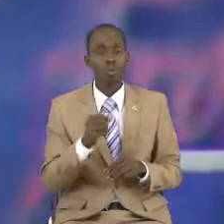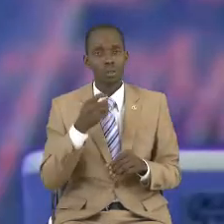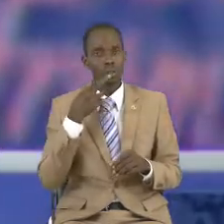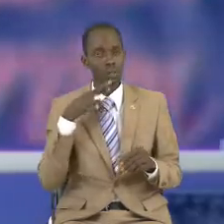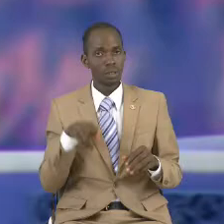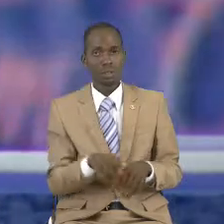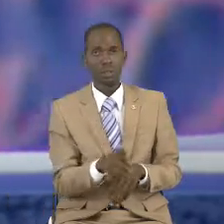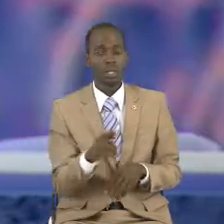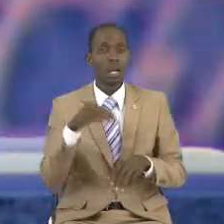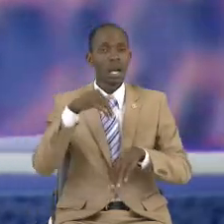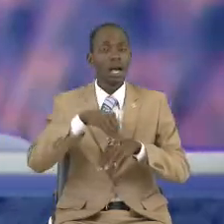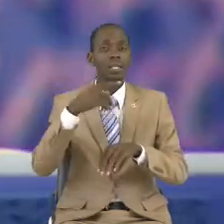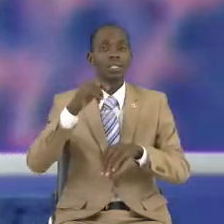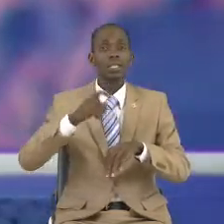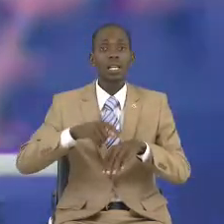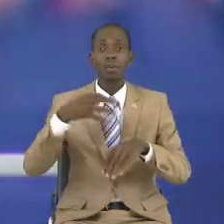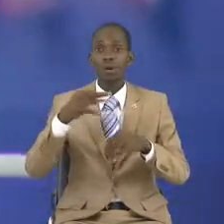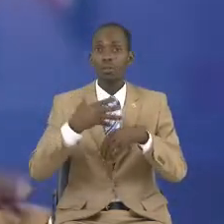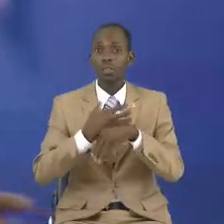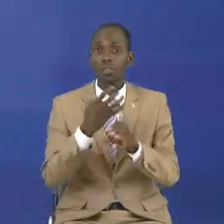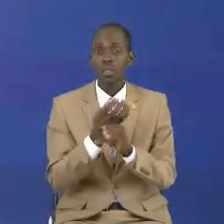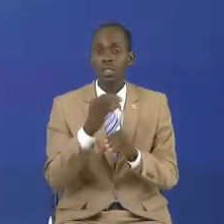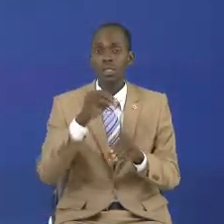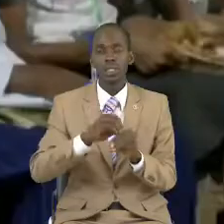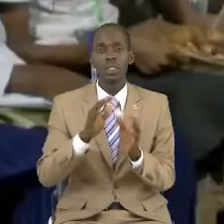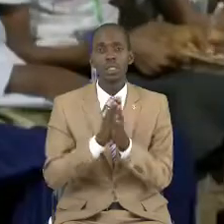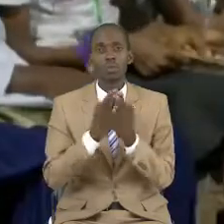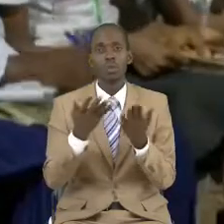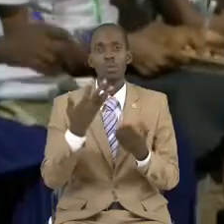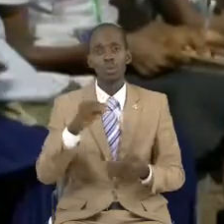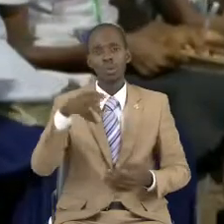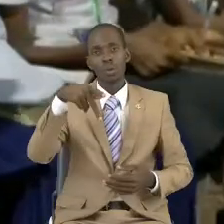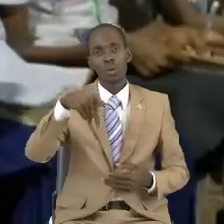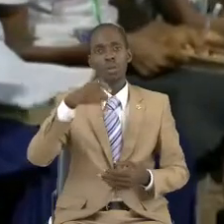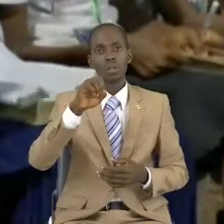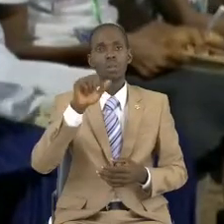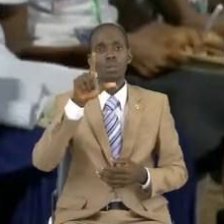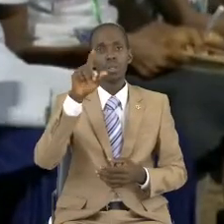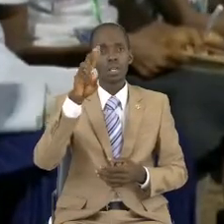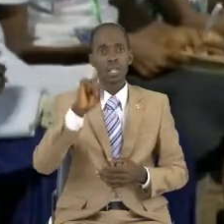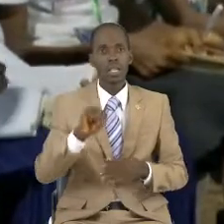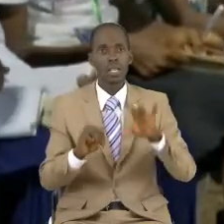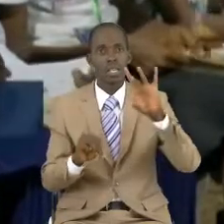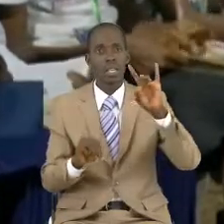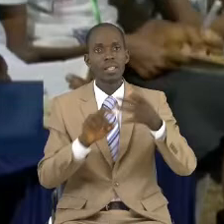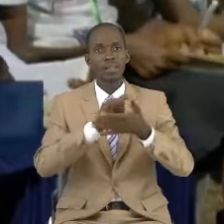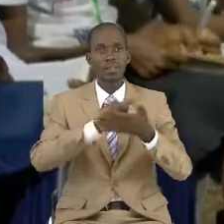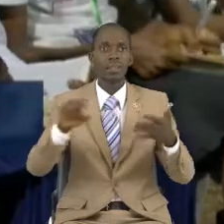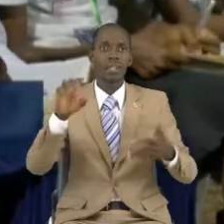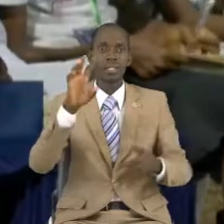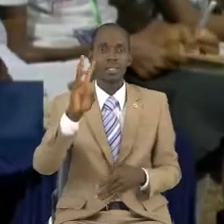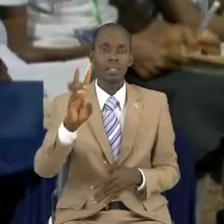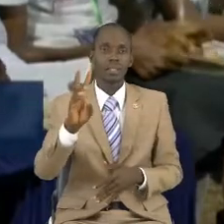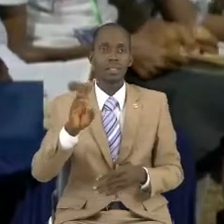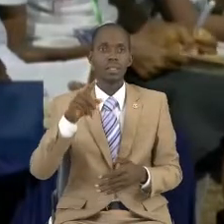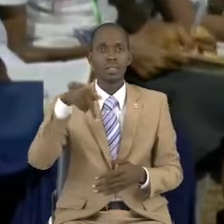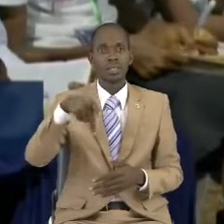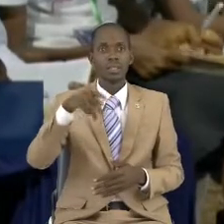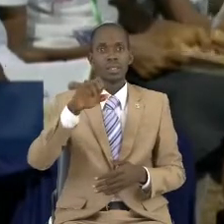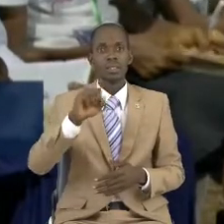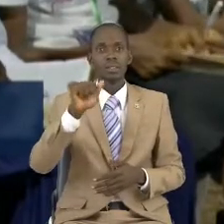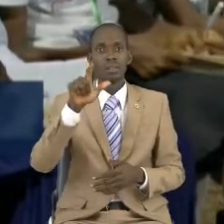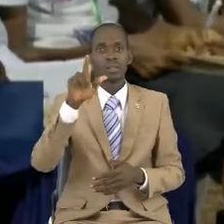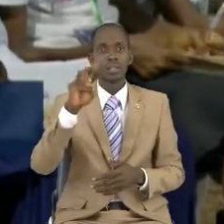creation in some age reading from verse 6 some age reading from verse 6